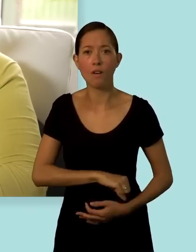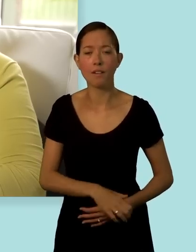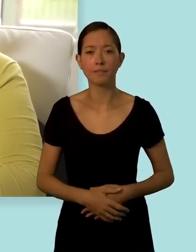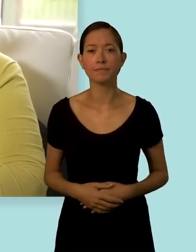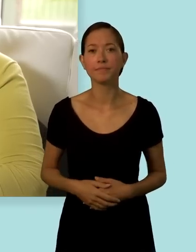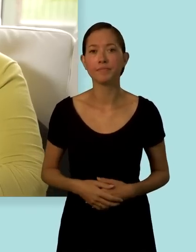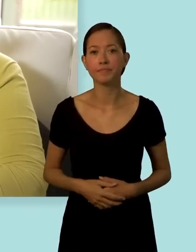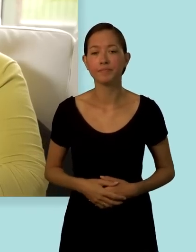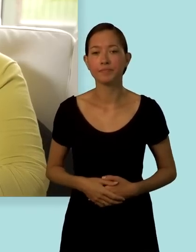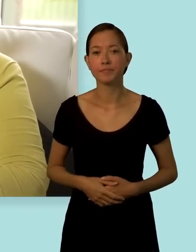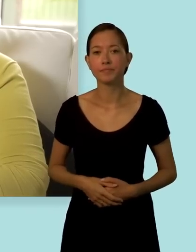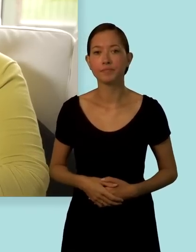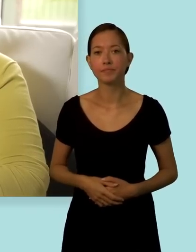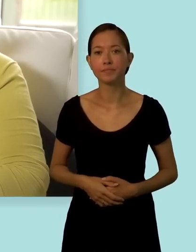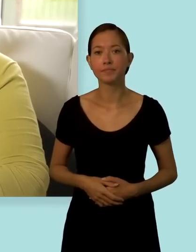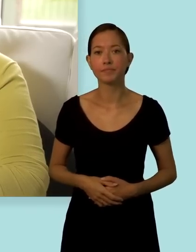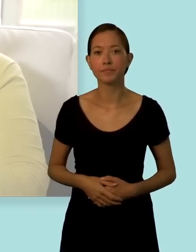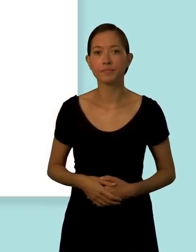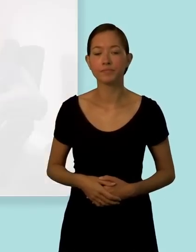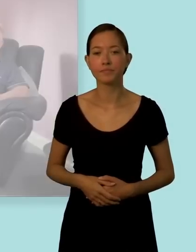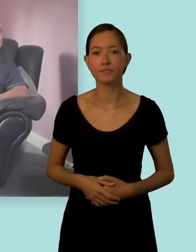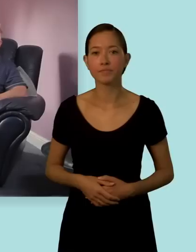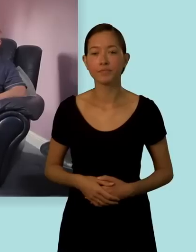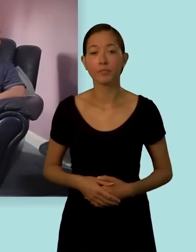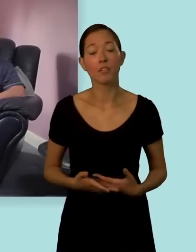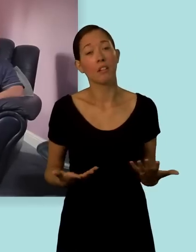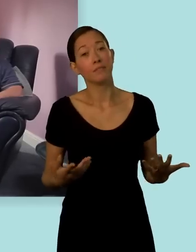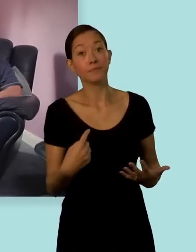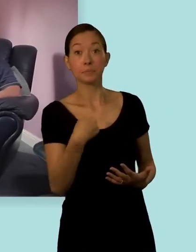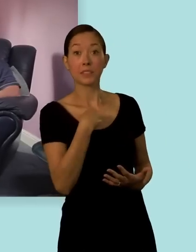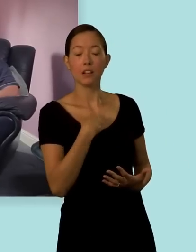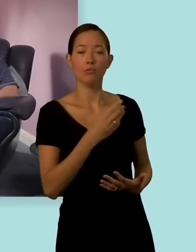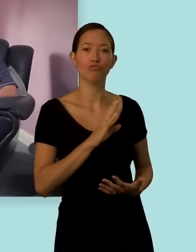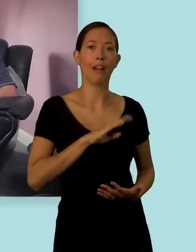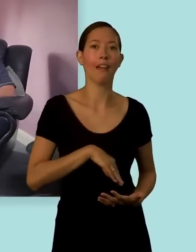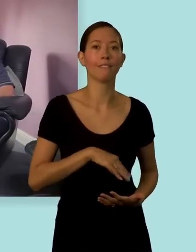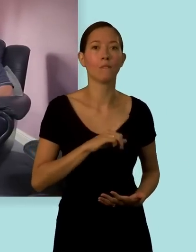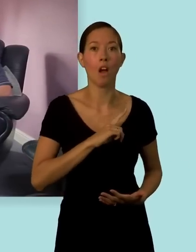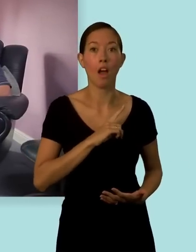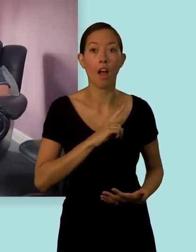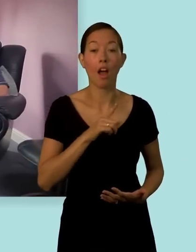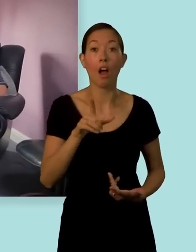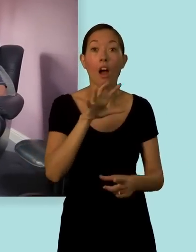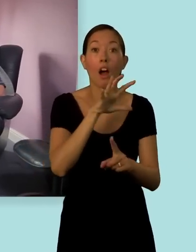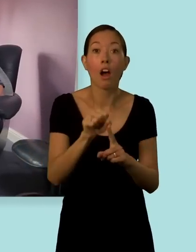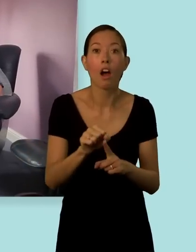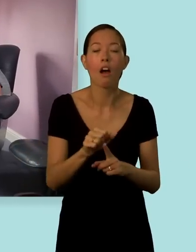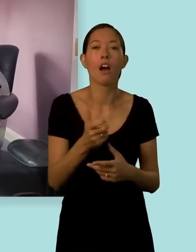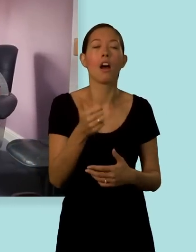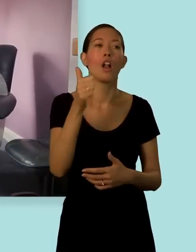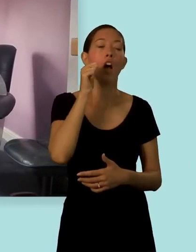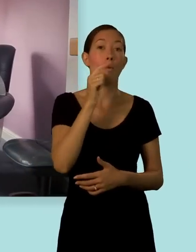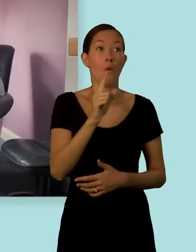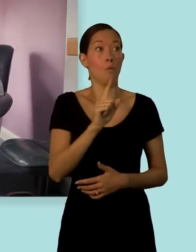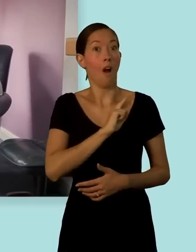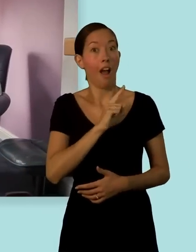do. We were absolutely devastated. For me it was a relief really, because I felt once he was diagnosed it was